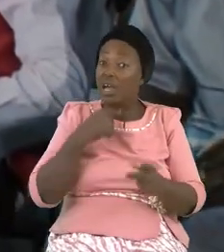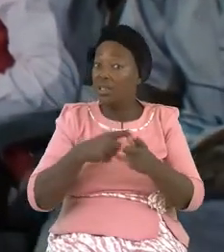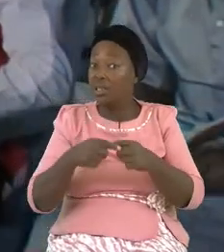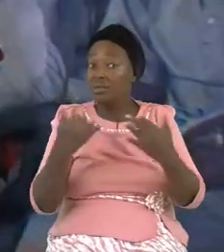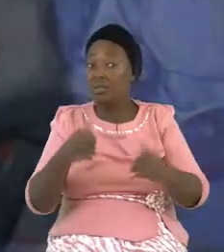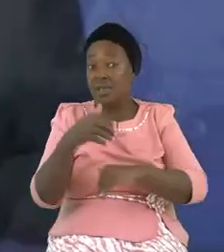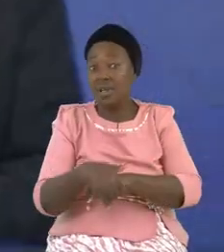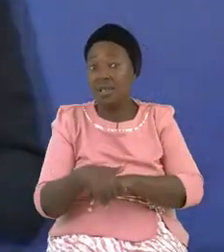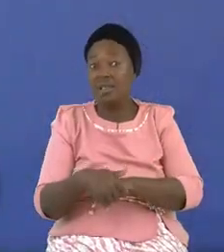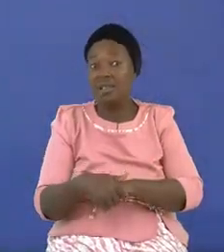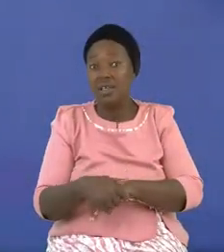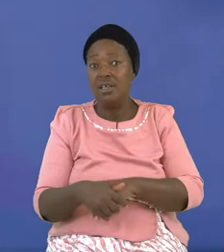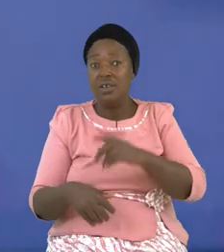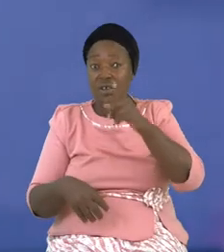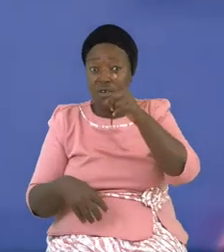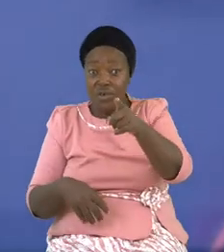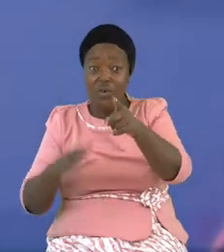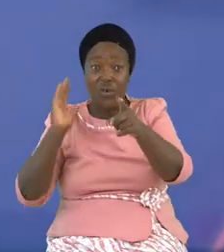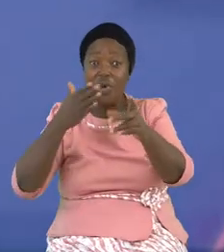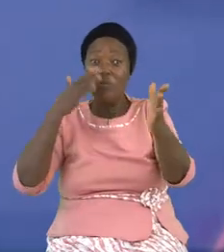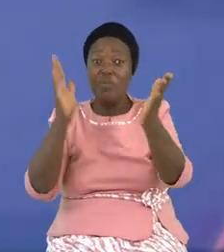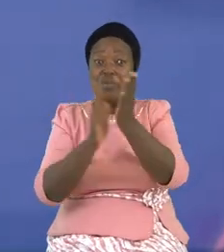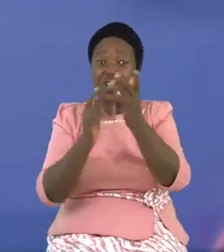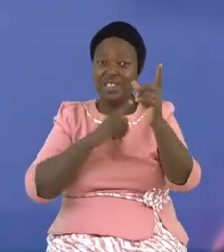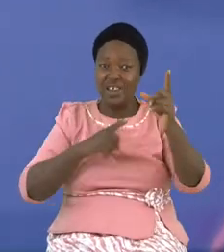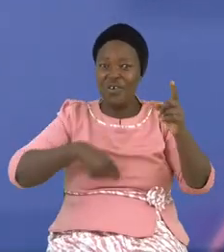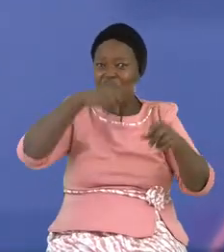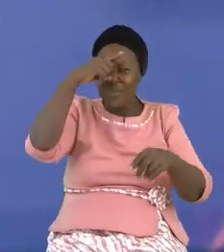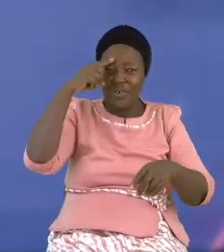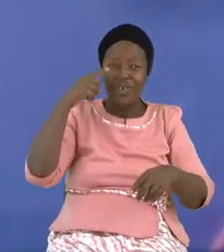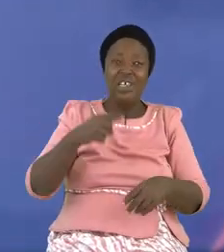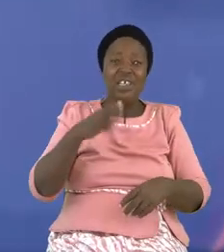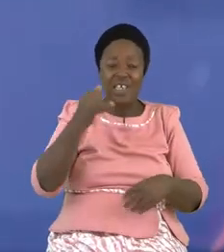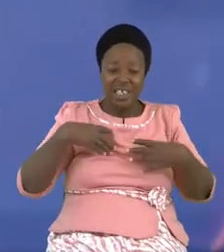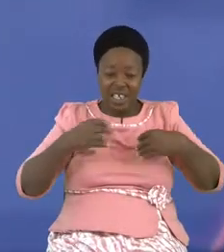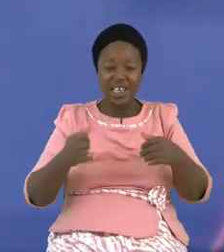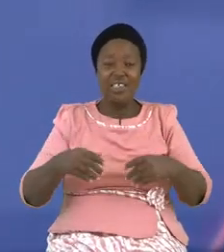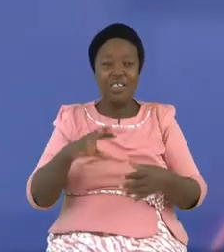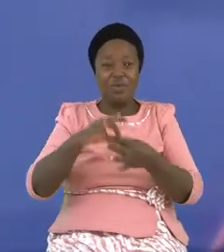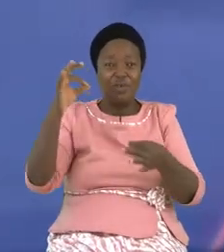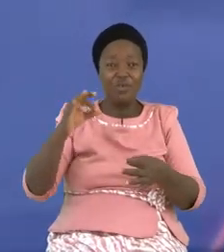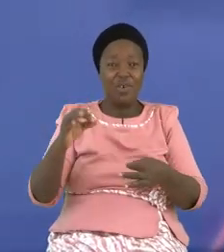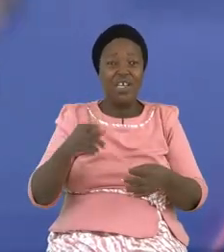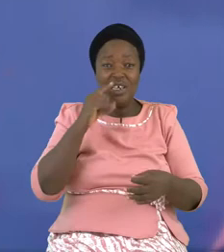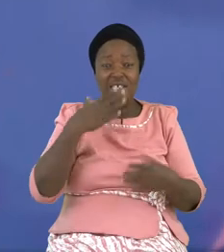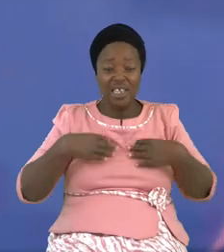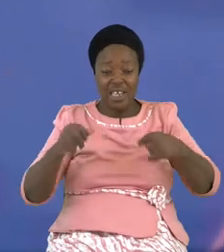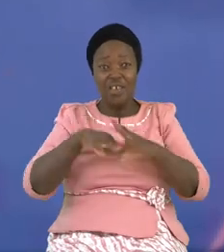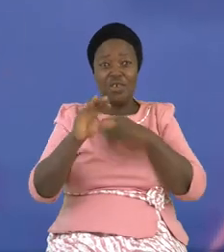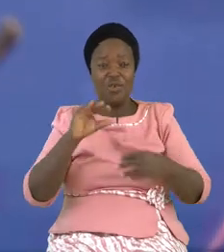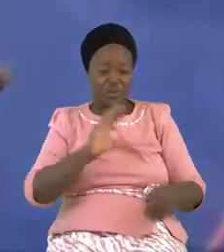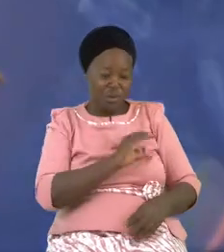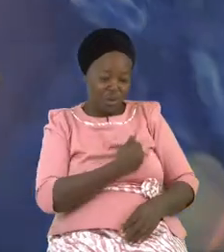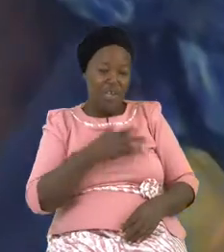you will praise the Lord because there's healing spiritual. There's healing in your soul. There's healing in your